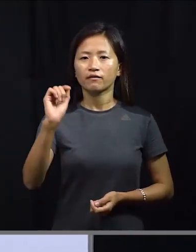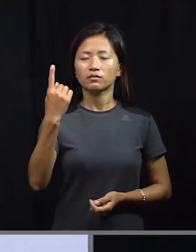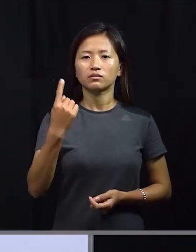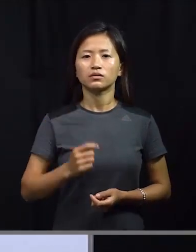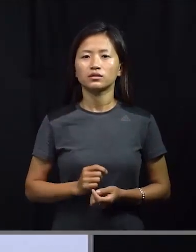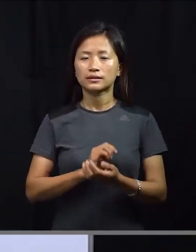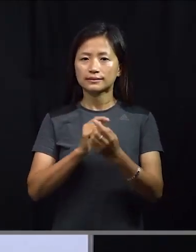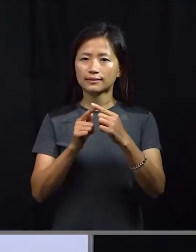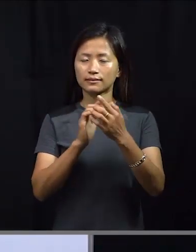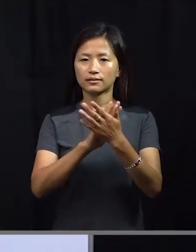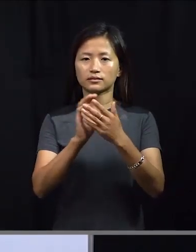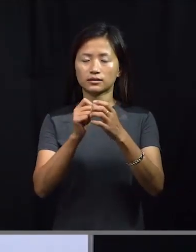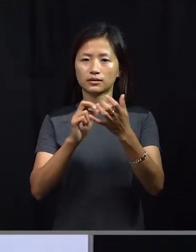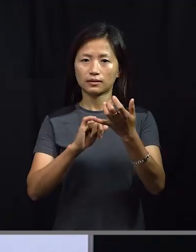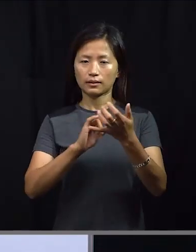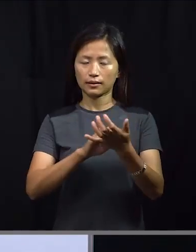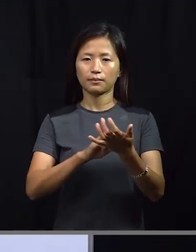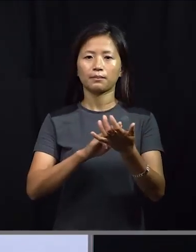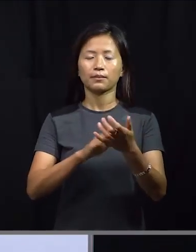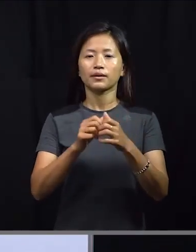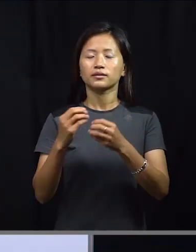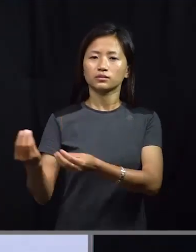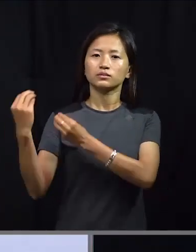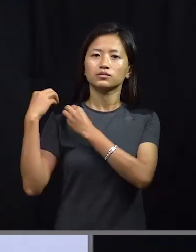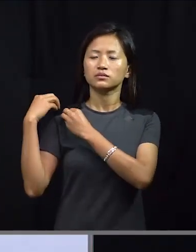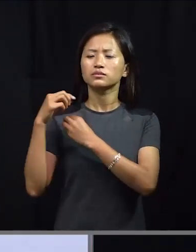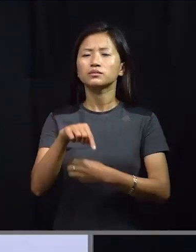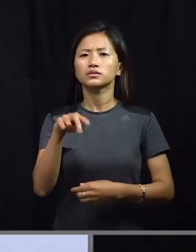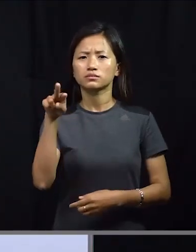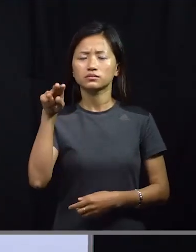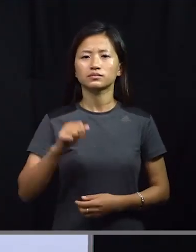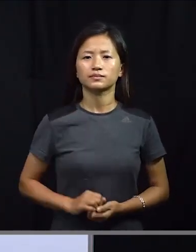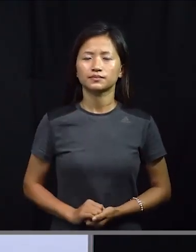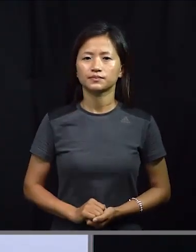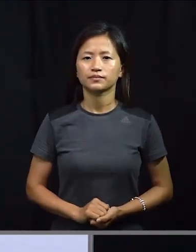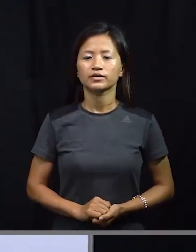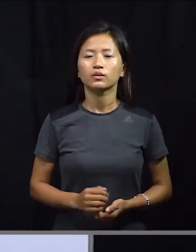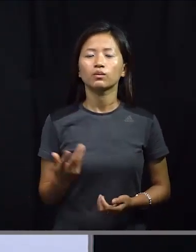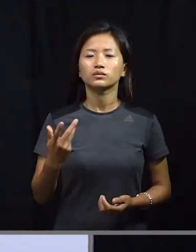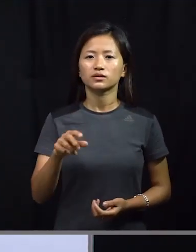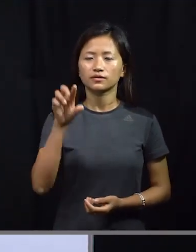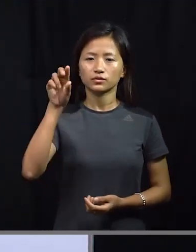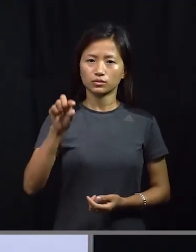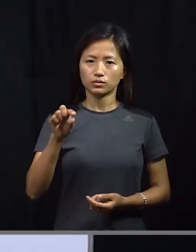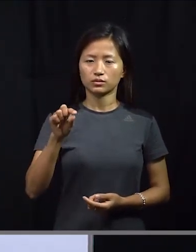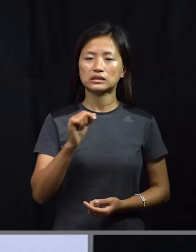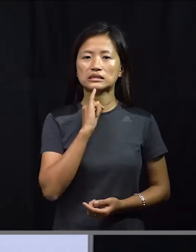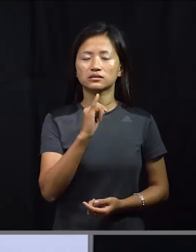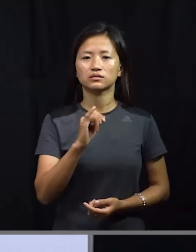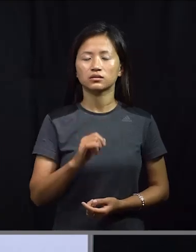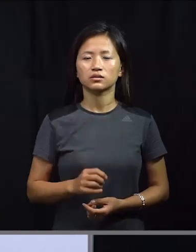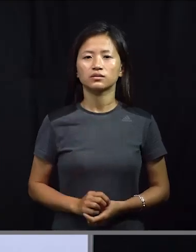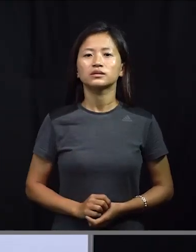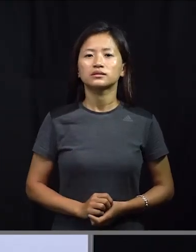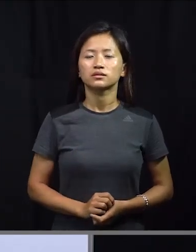is Dhamma, which means the duty. In order to fulfill this duty, what they have to do is, they have